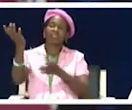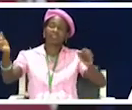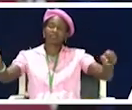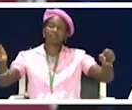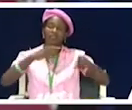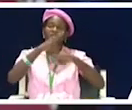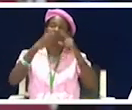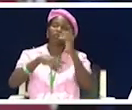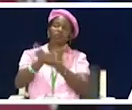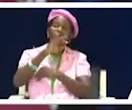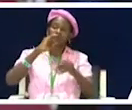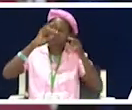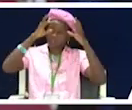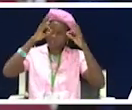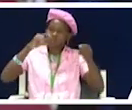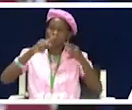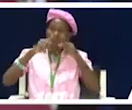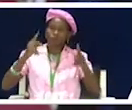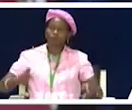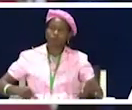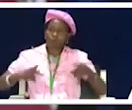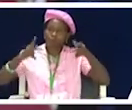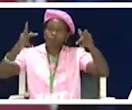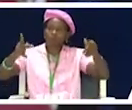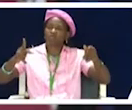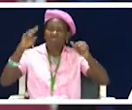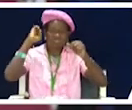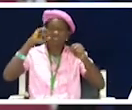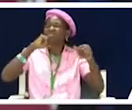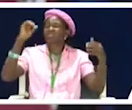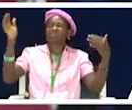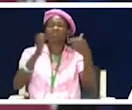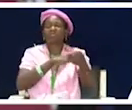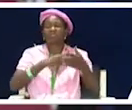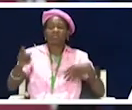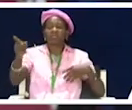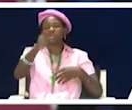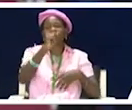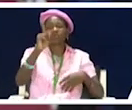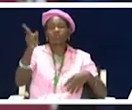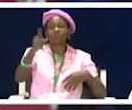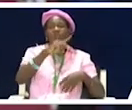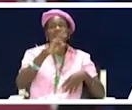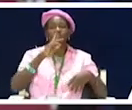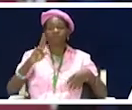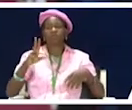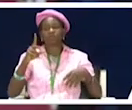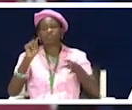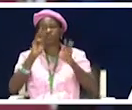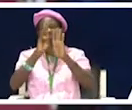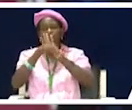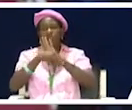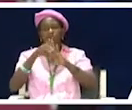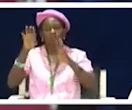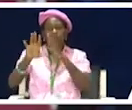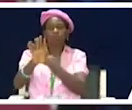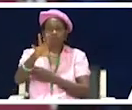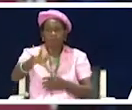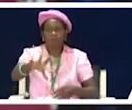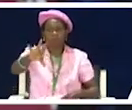God decides to promote, it doesn't matter where you are. The moment he picks you